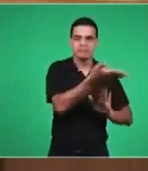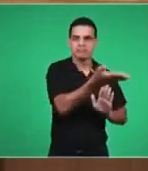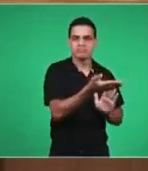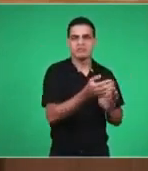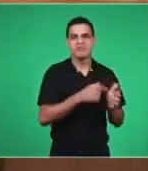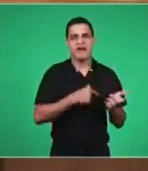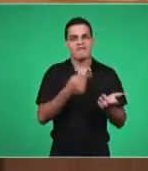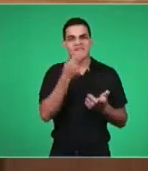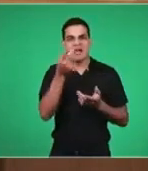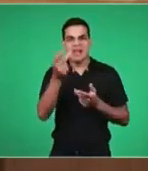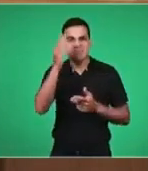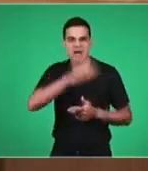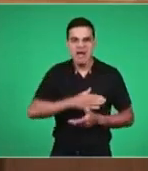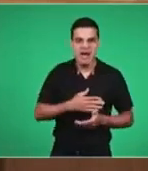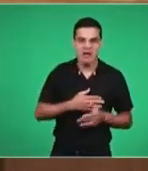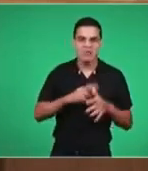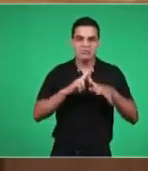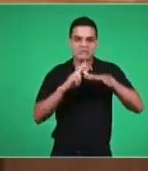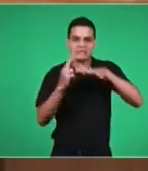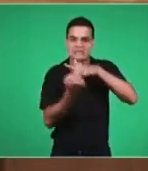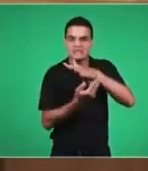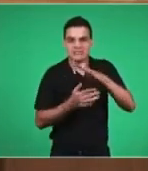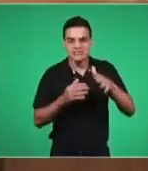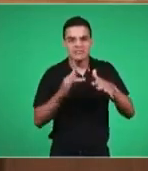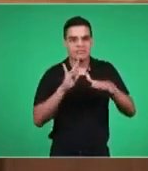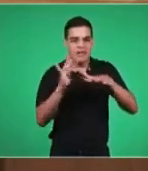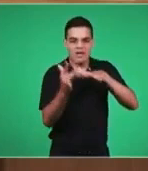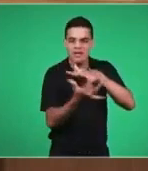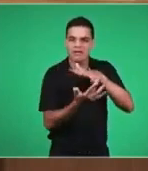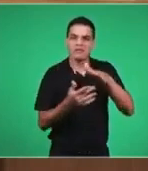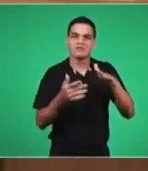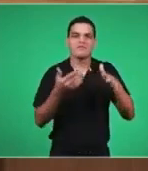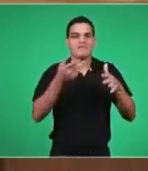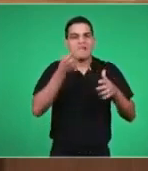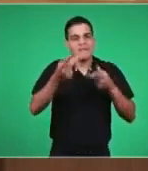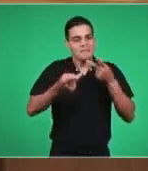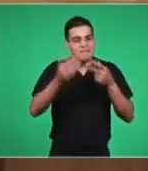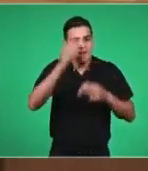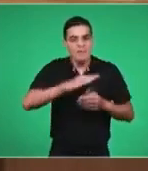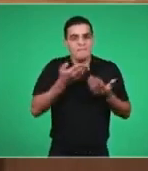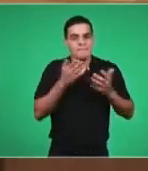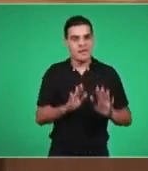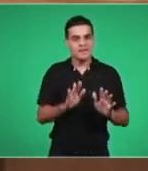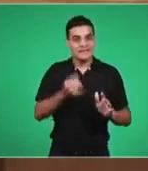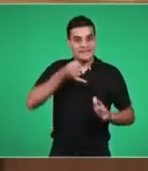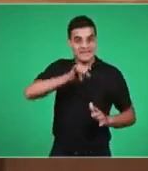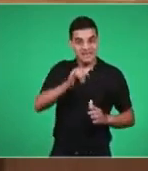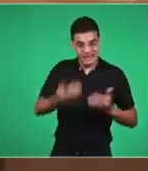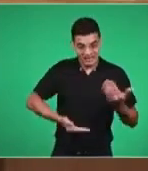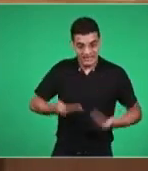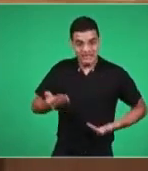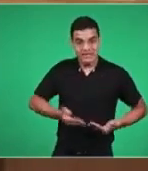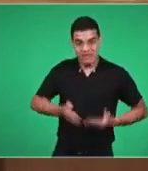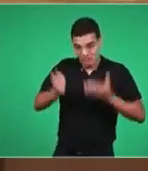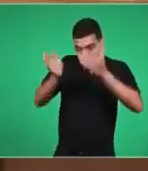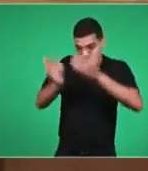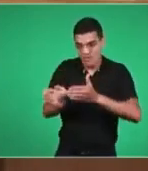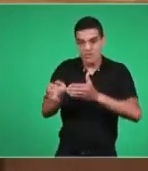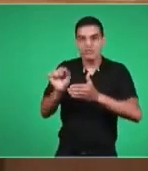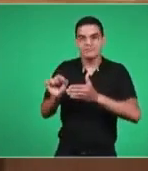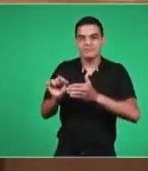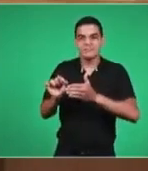People who do these things are going to put it on social media and they're going to try to show off. But people who